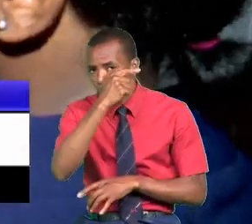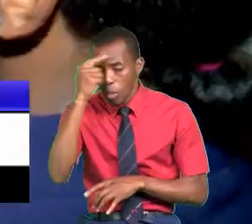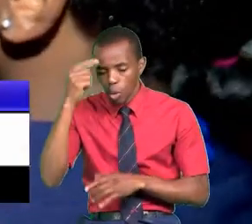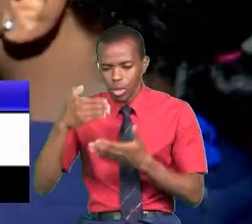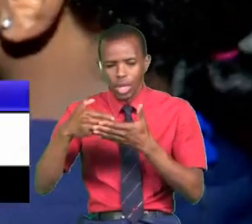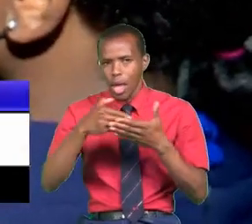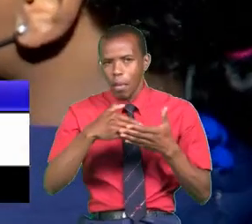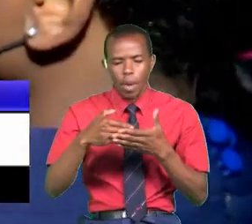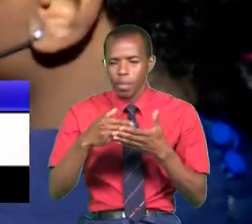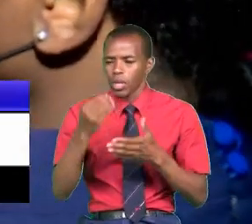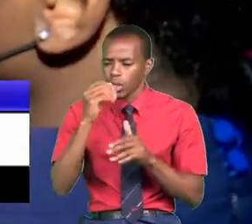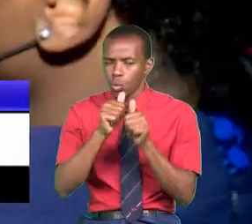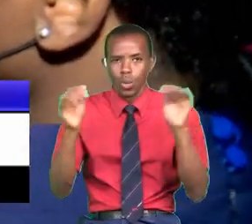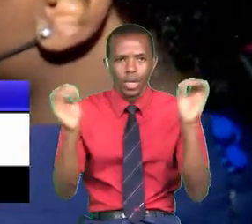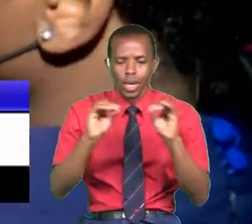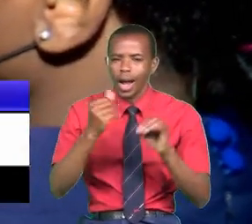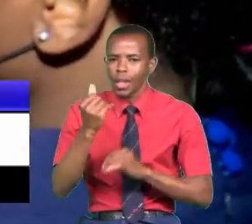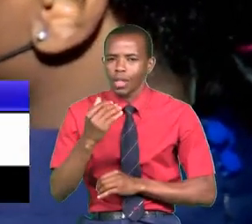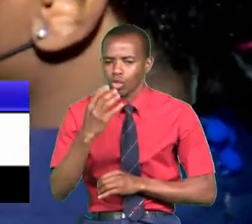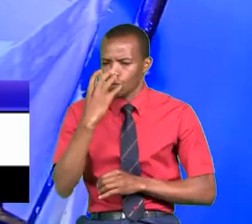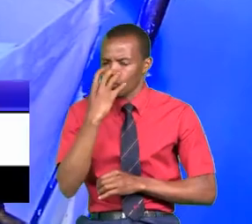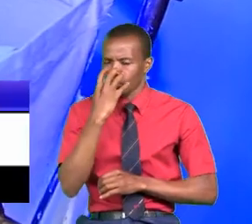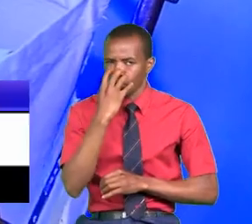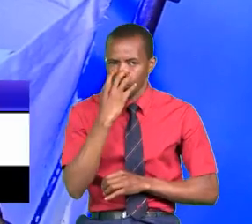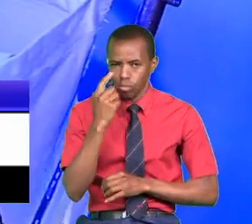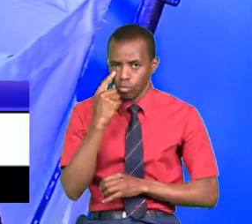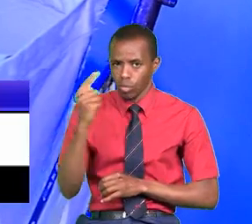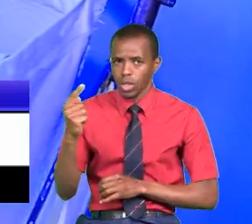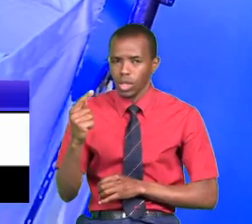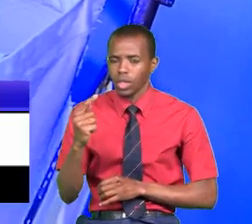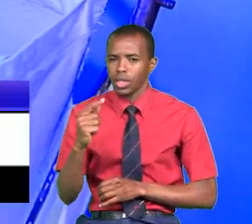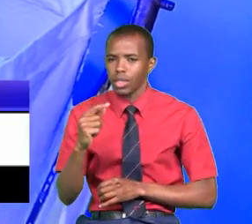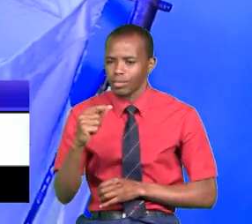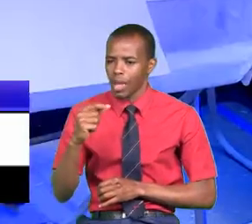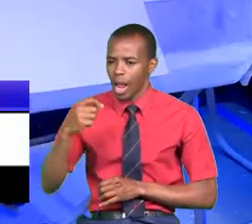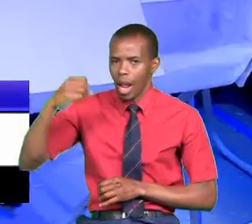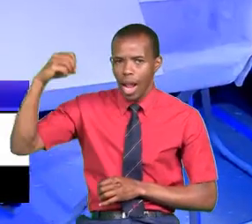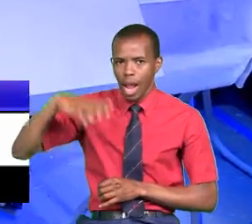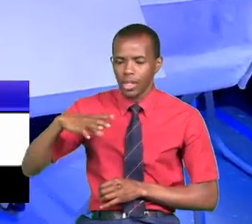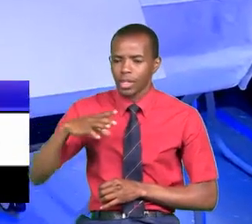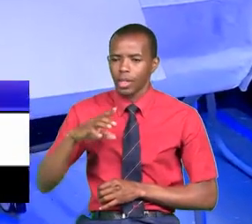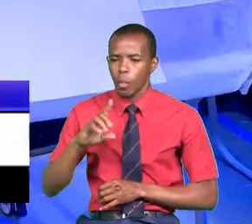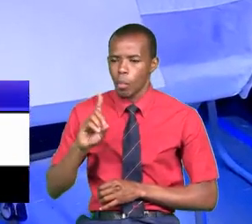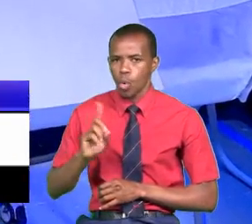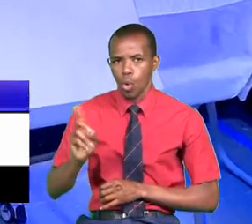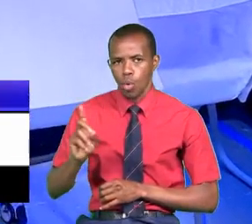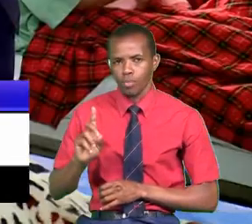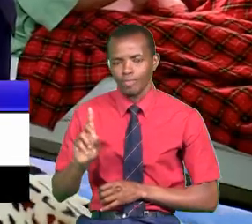orally. Okay. Others are on oxygen. Others, you see this blue light? Yes. Those ones have jaundice, yellowness of the